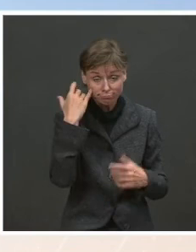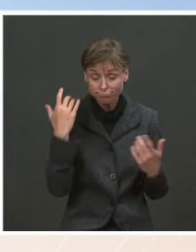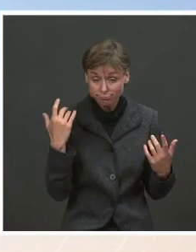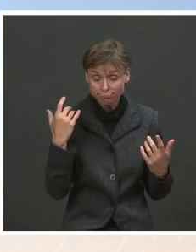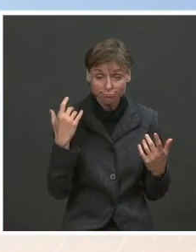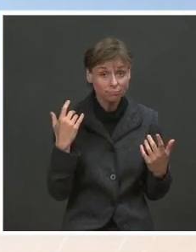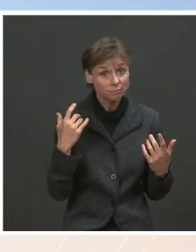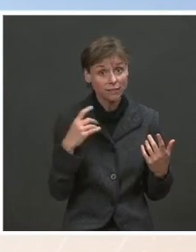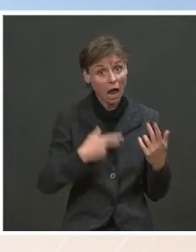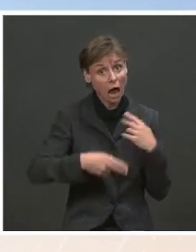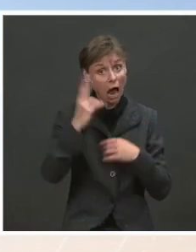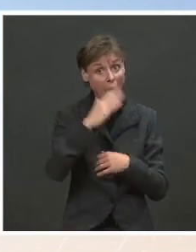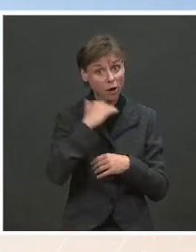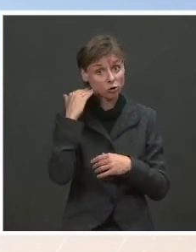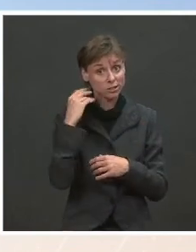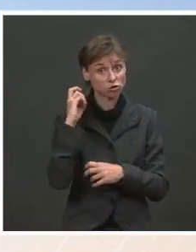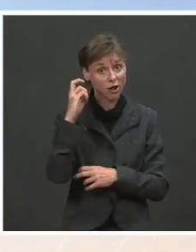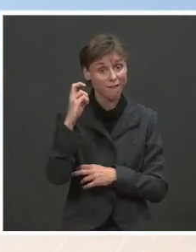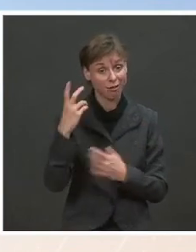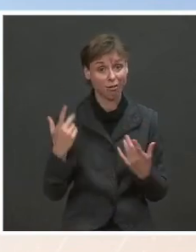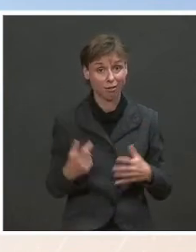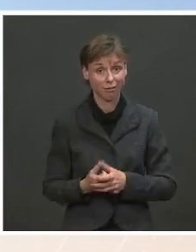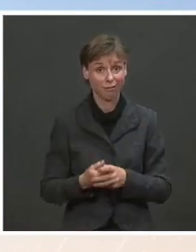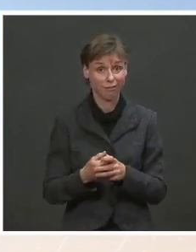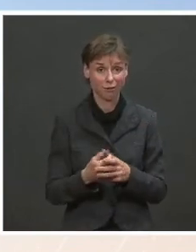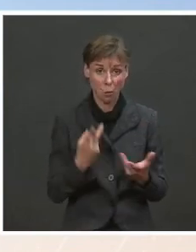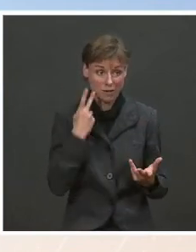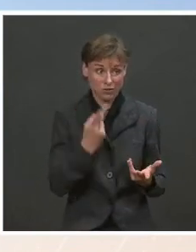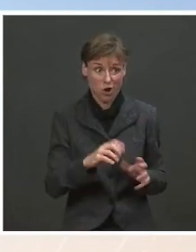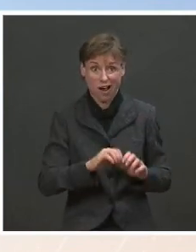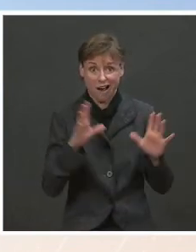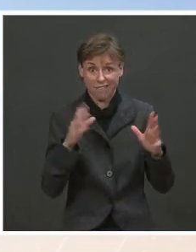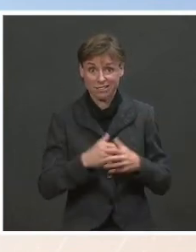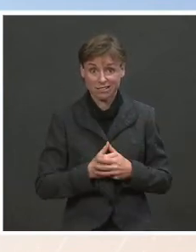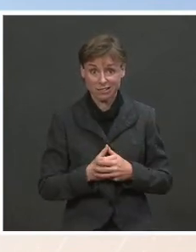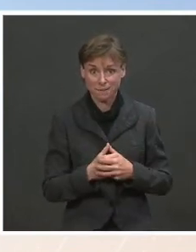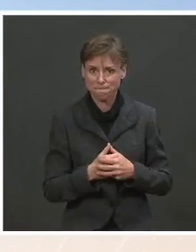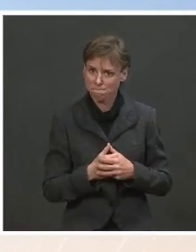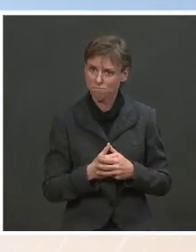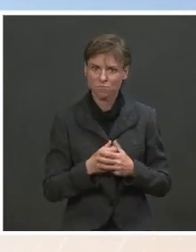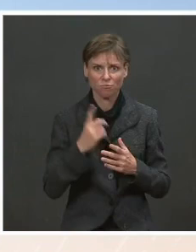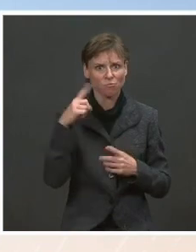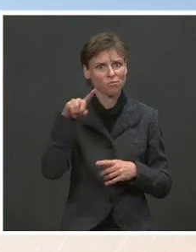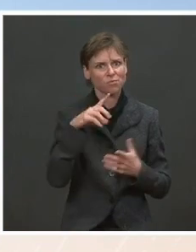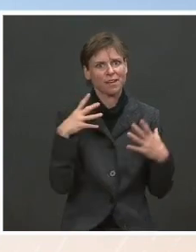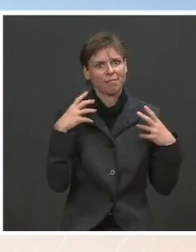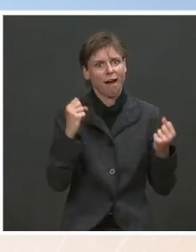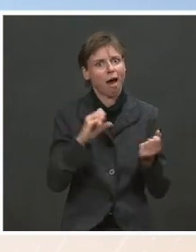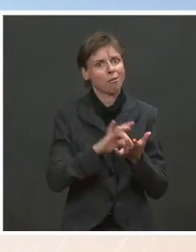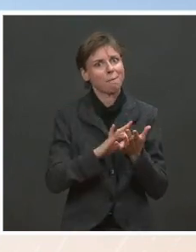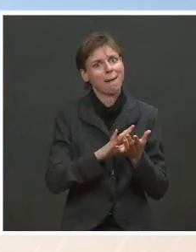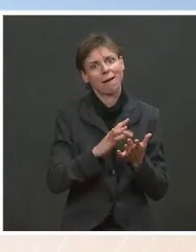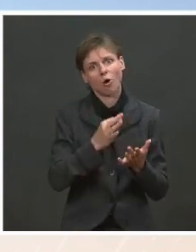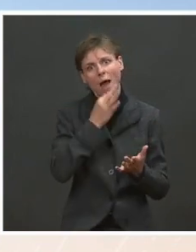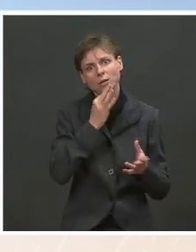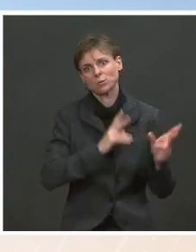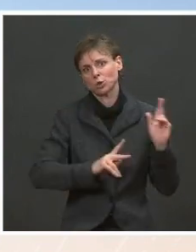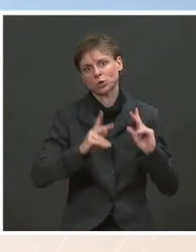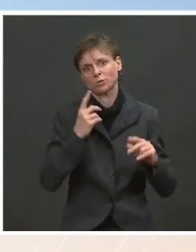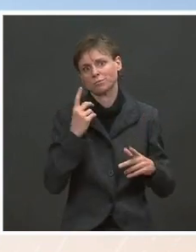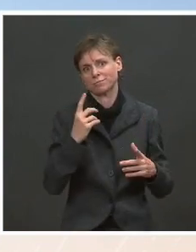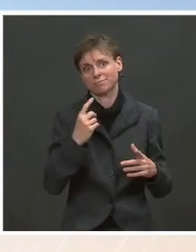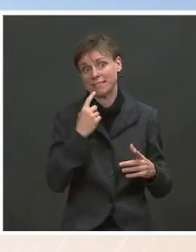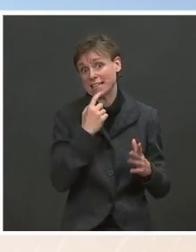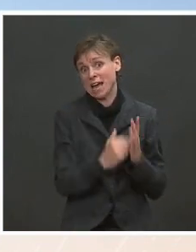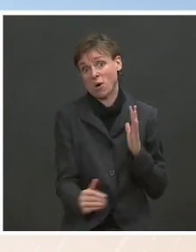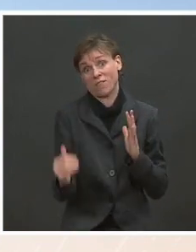great risks to travel. We've seen that play out. They've spoken to this frequently, our health and medical experts. So we'll just have to keep